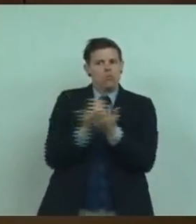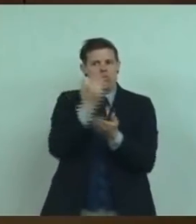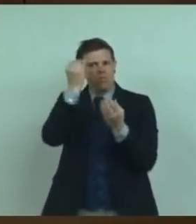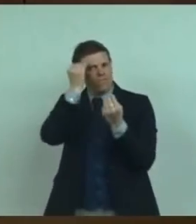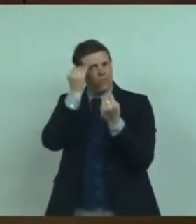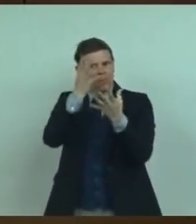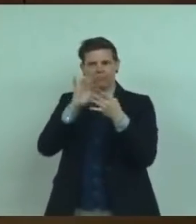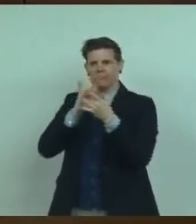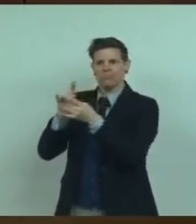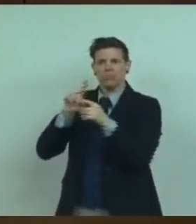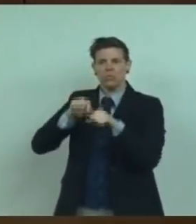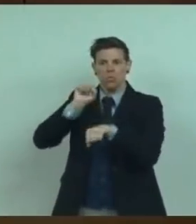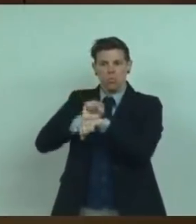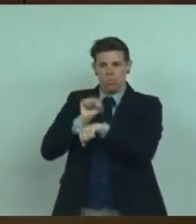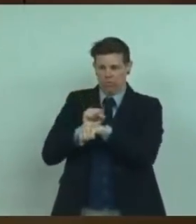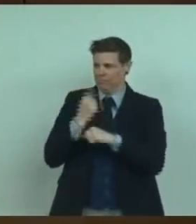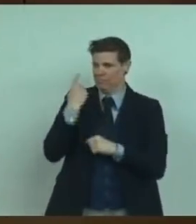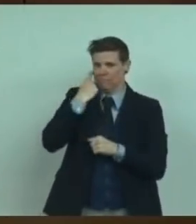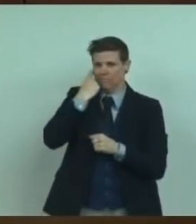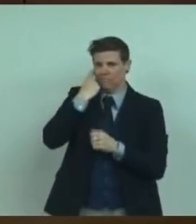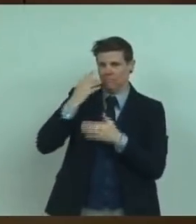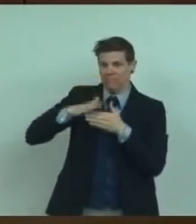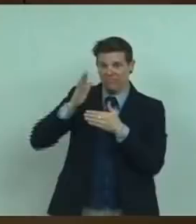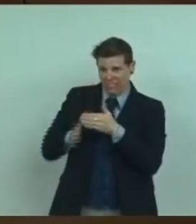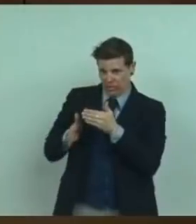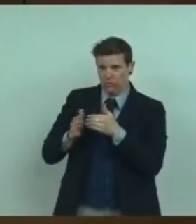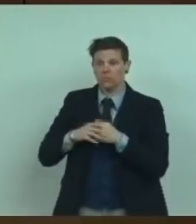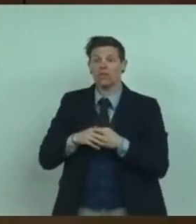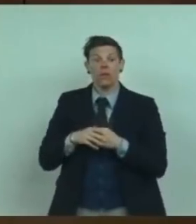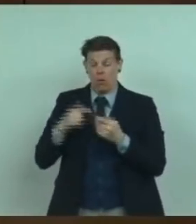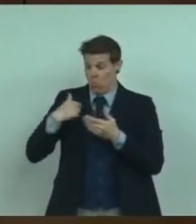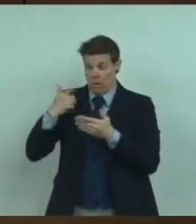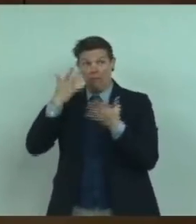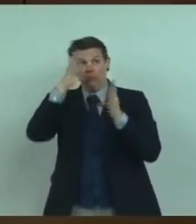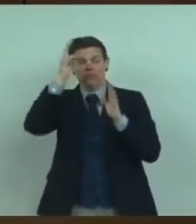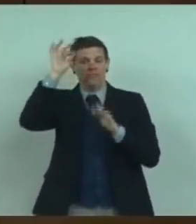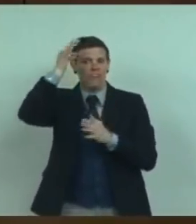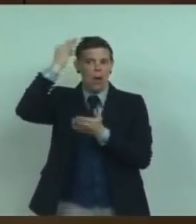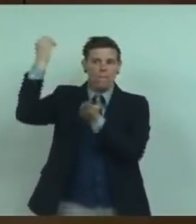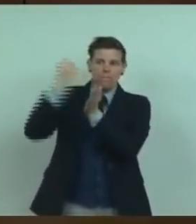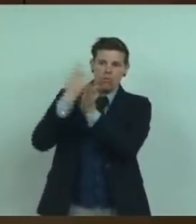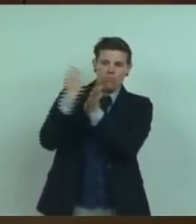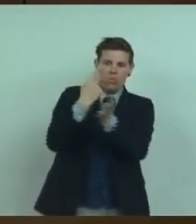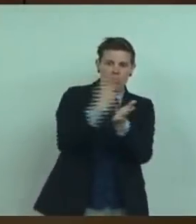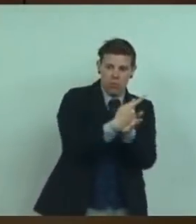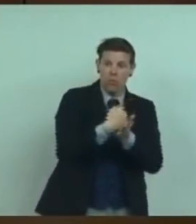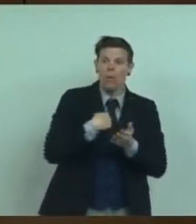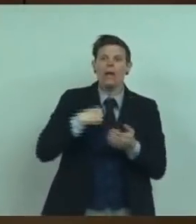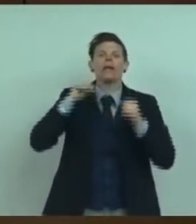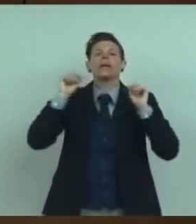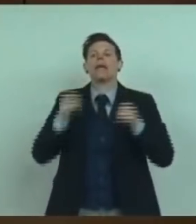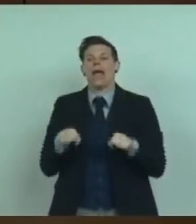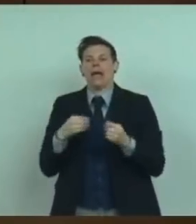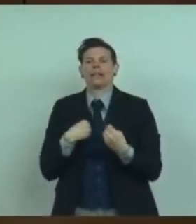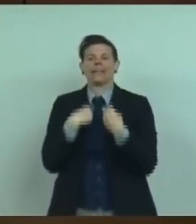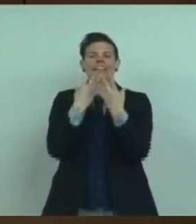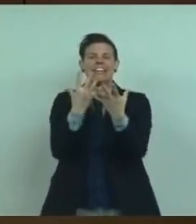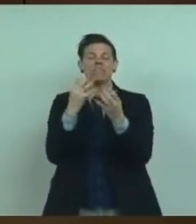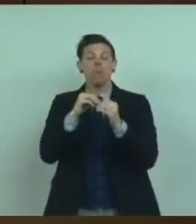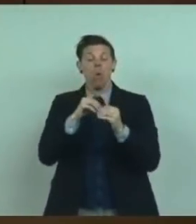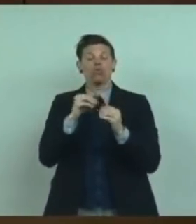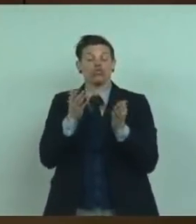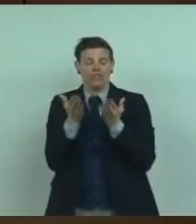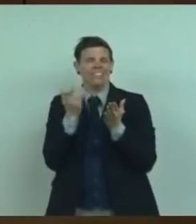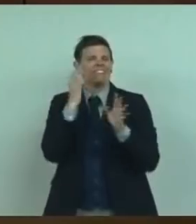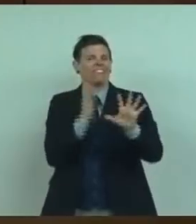gotten the right approvals from the federal government, which will expedite our ability to serve New Mexicans. So one, we have the